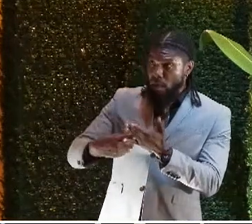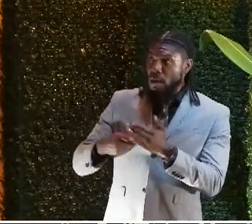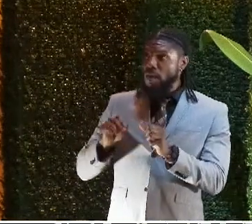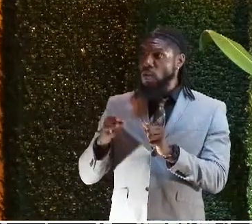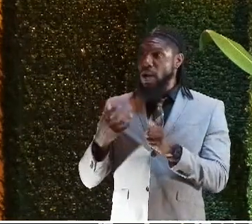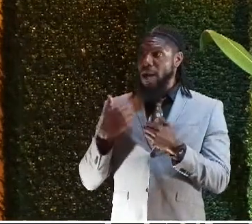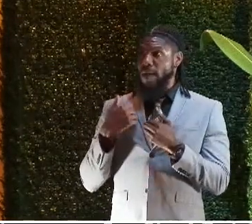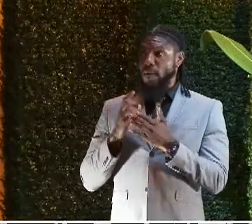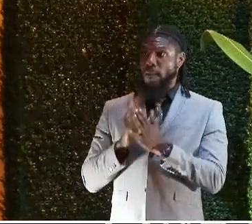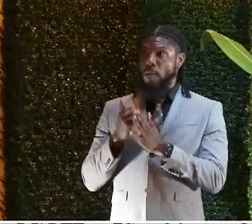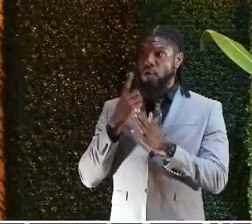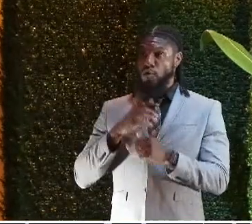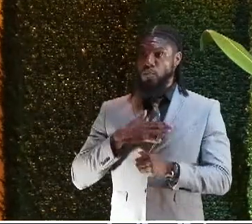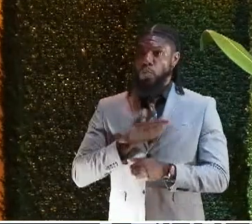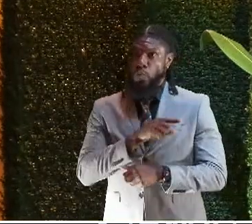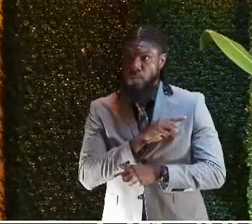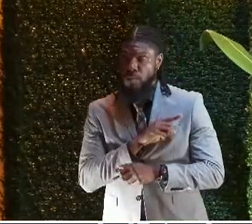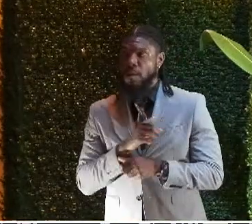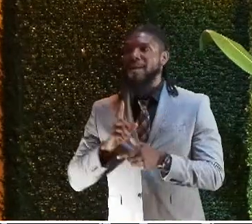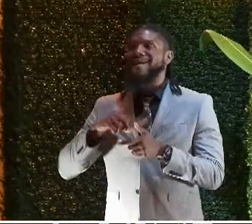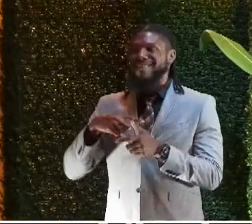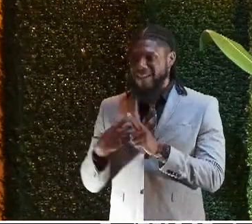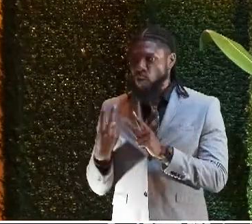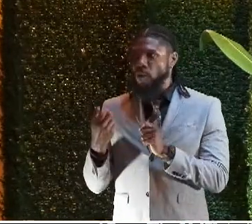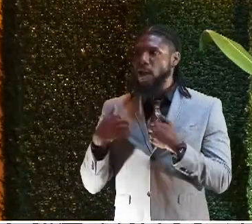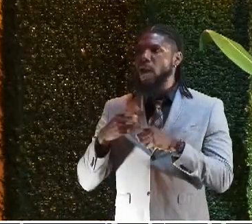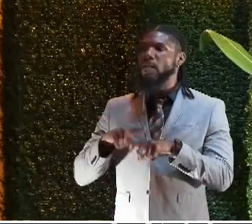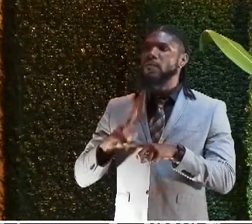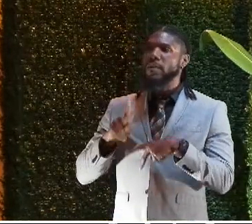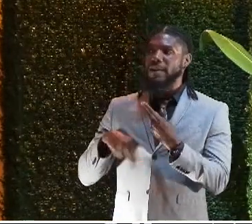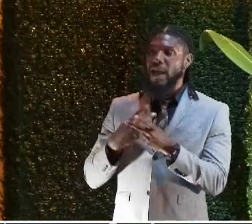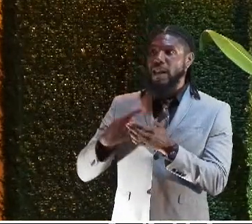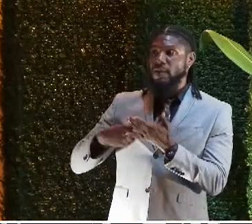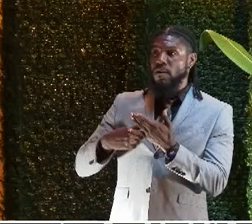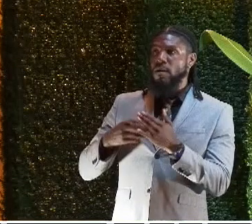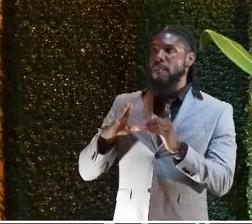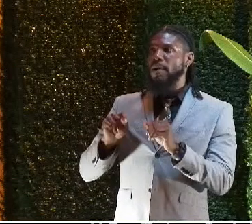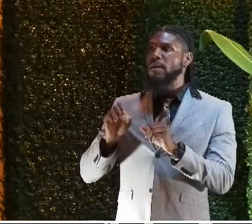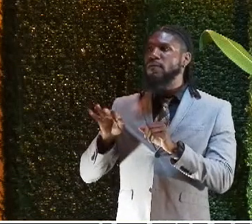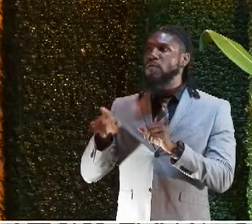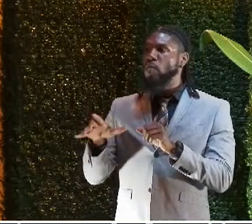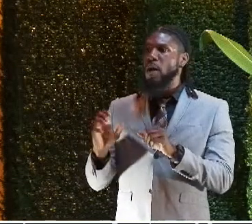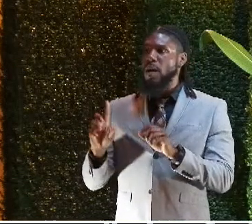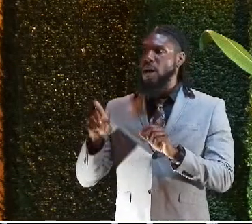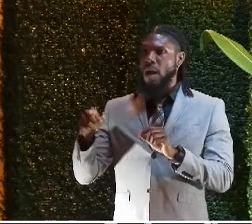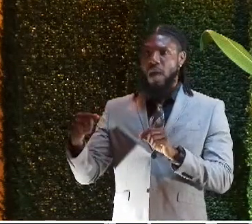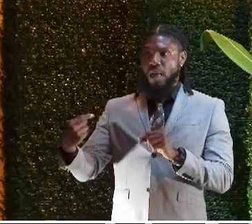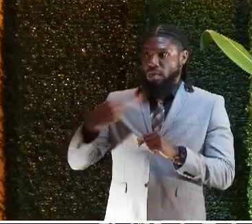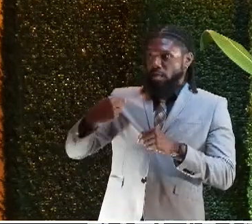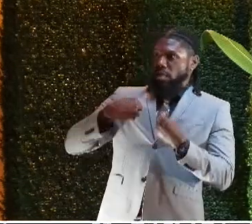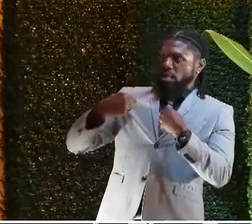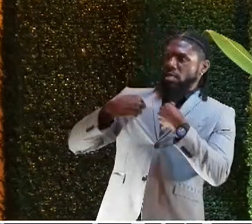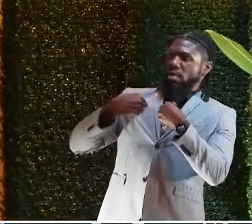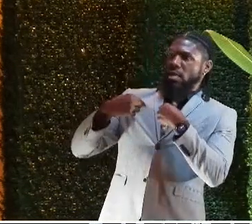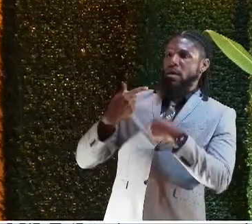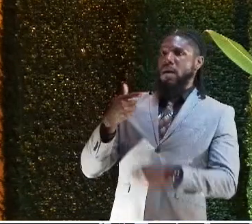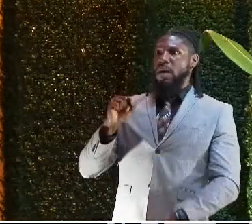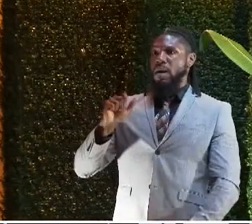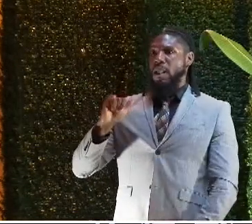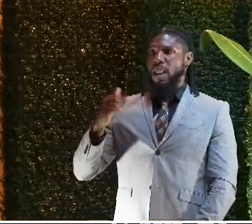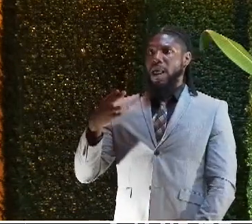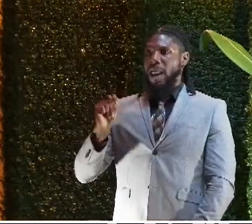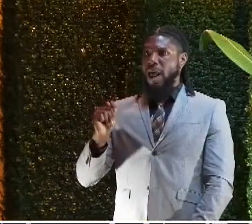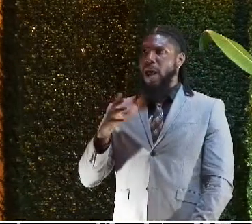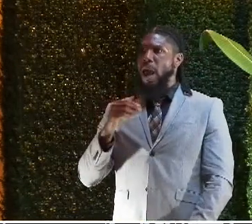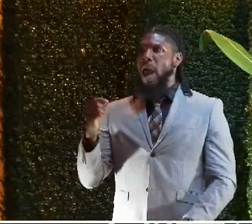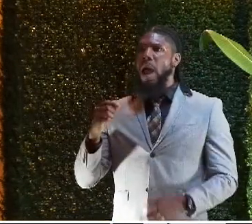then we can have a different kind of conversation. But if you want to gaslight us And if you want to act like we don't know what we're talking about, then we're going